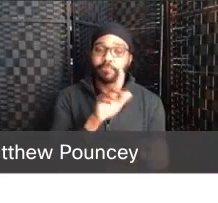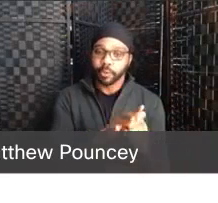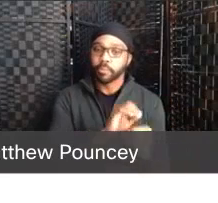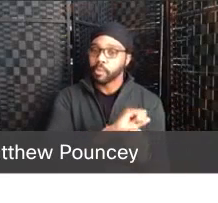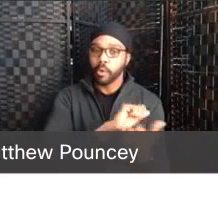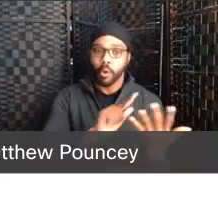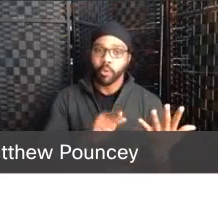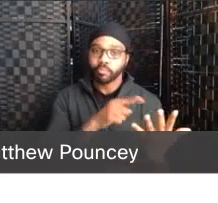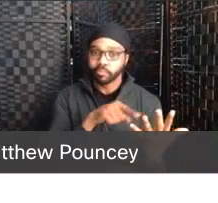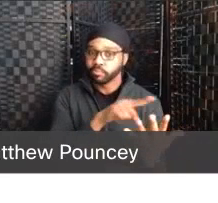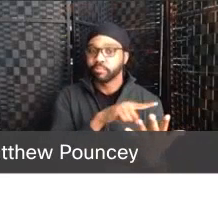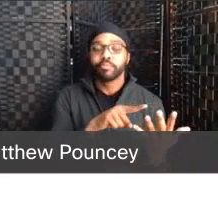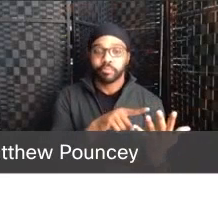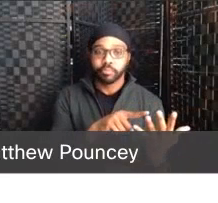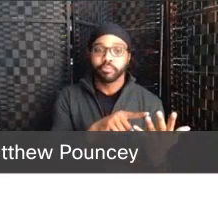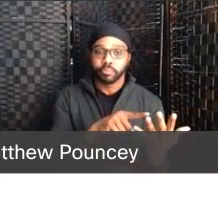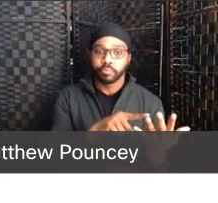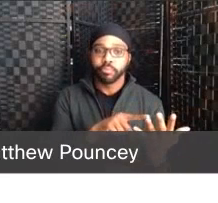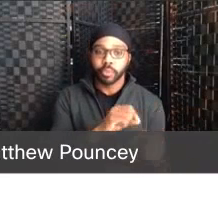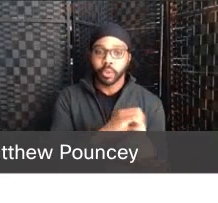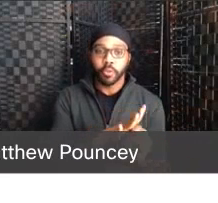COVID-related, representing about 10.2%.